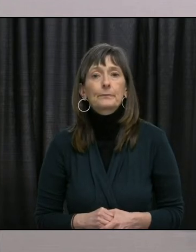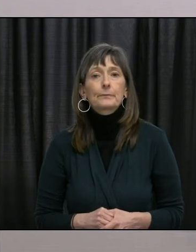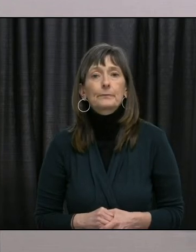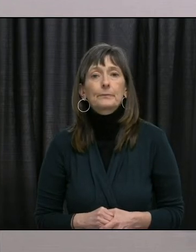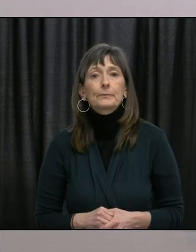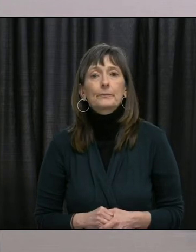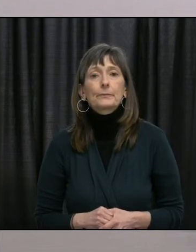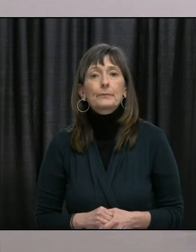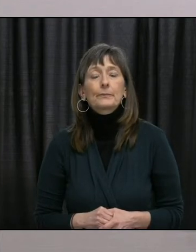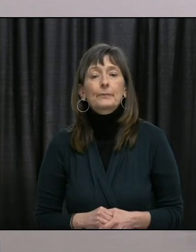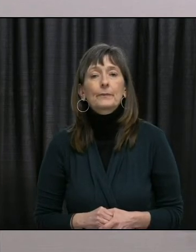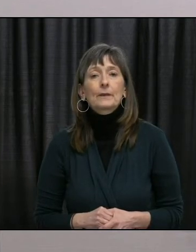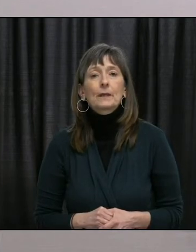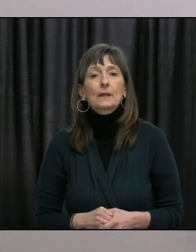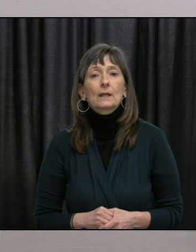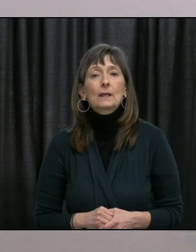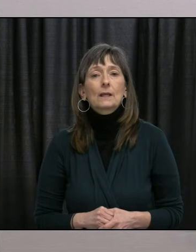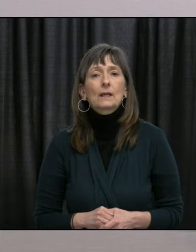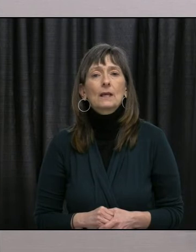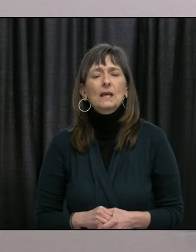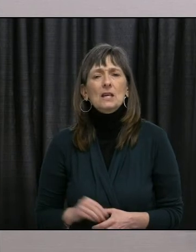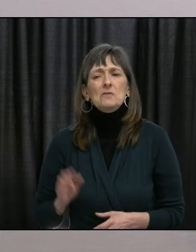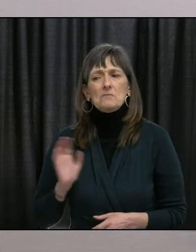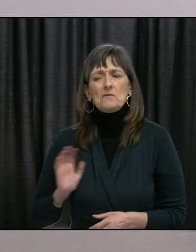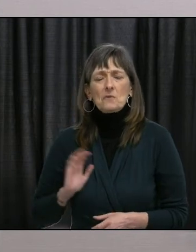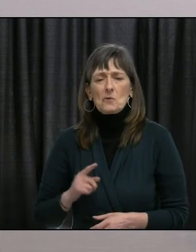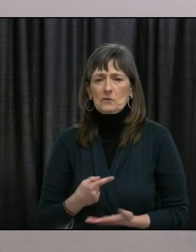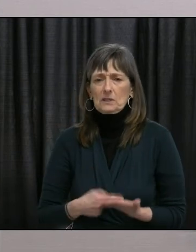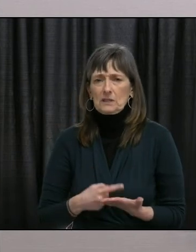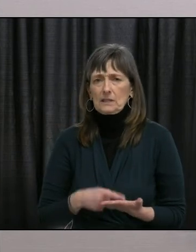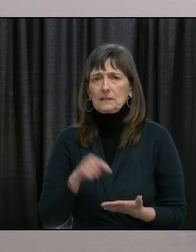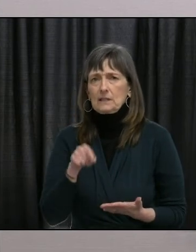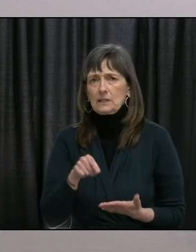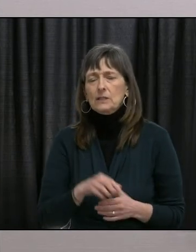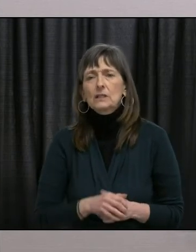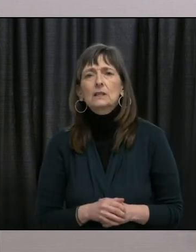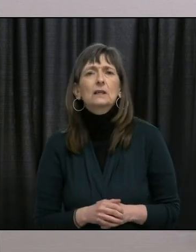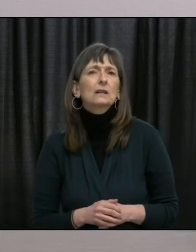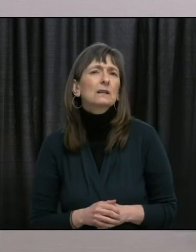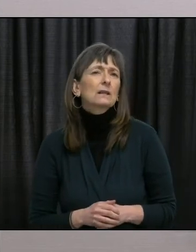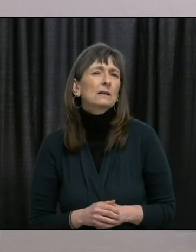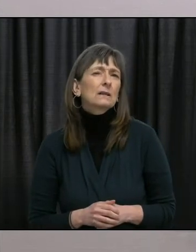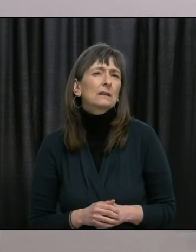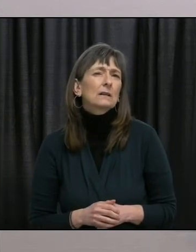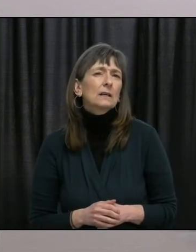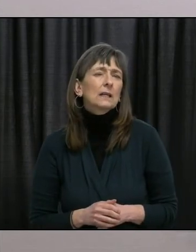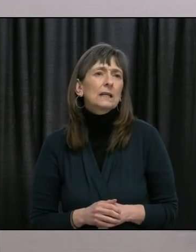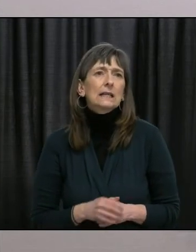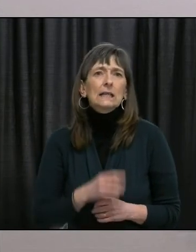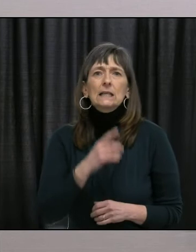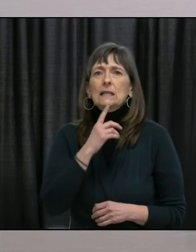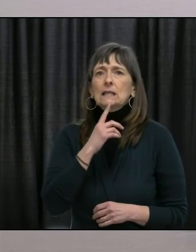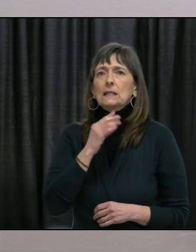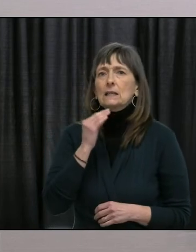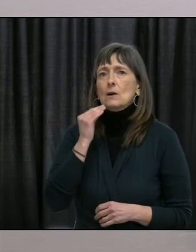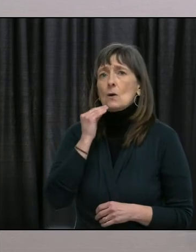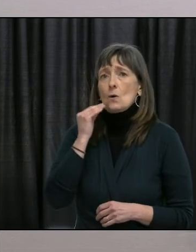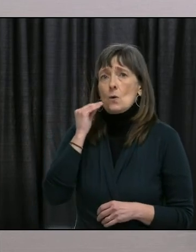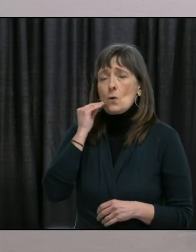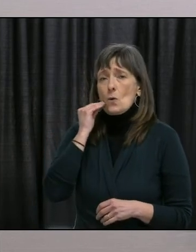Peter. This has been brought up before. You say that you can't, it's almost impossible to monitor home care workers who are